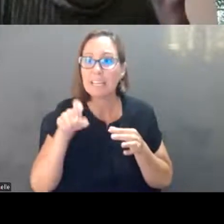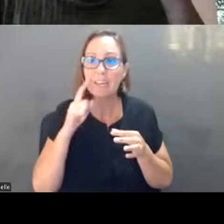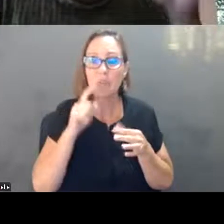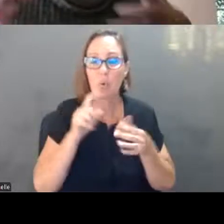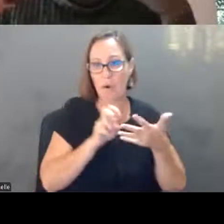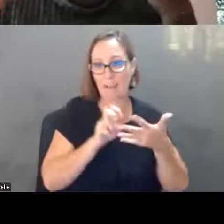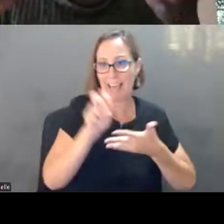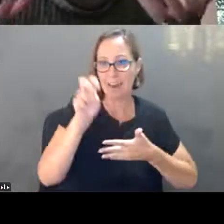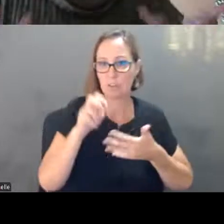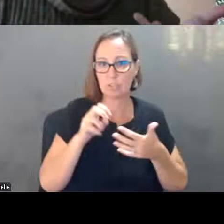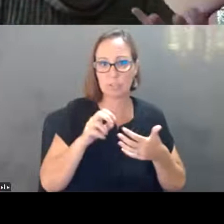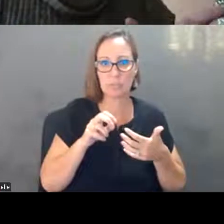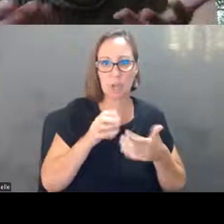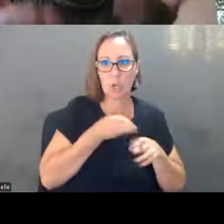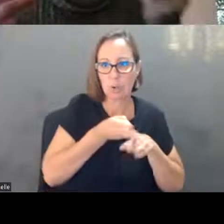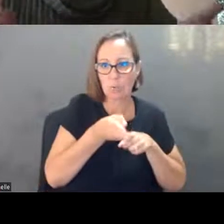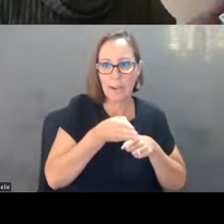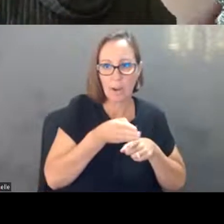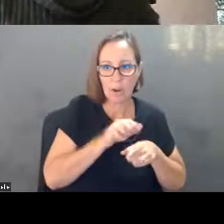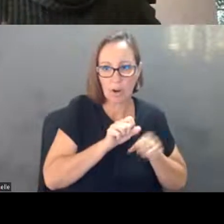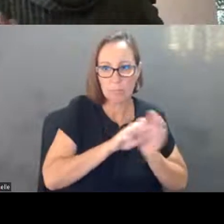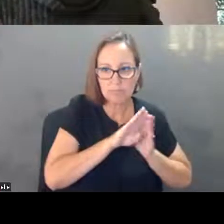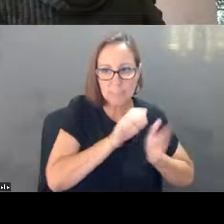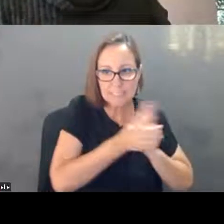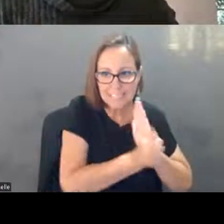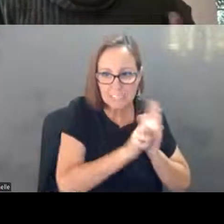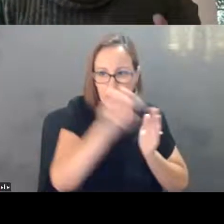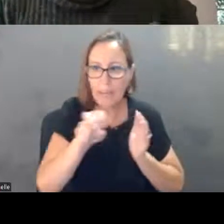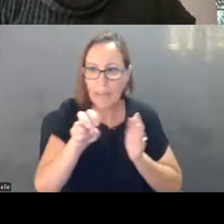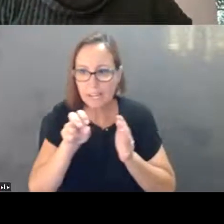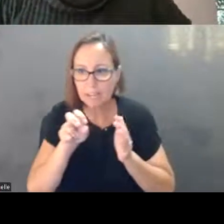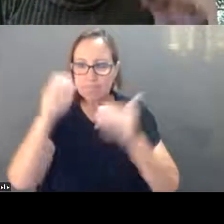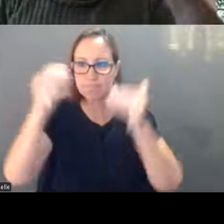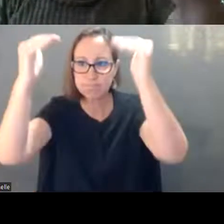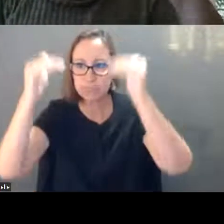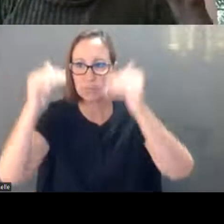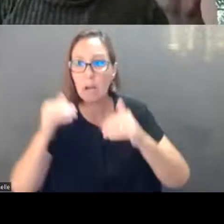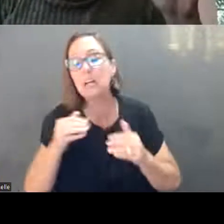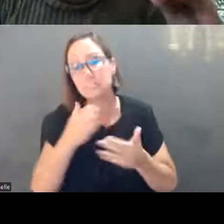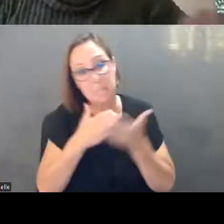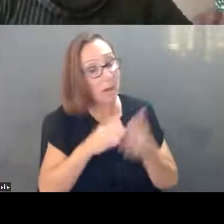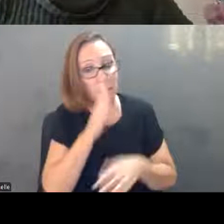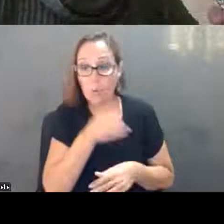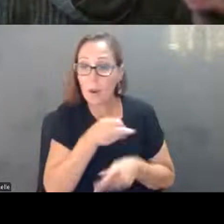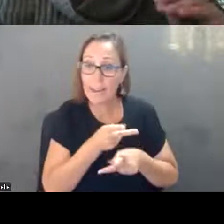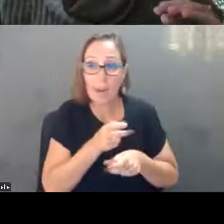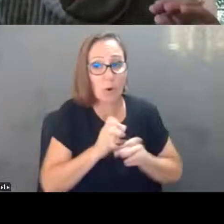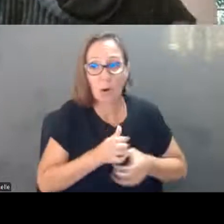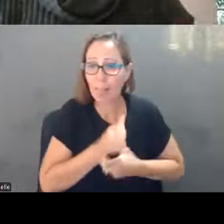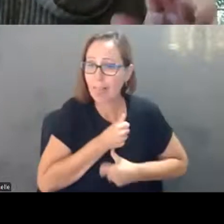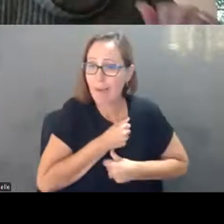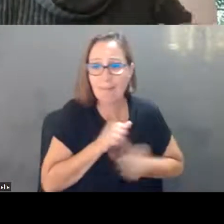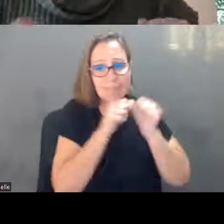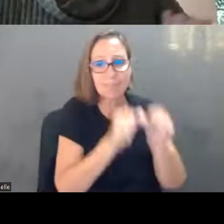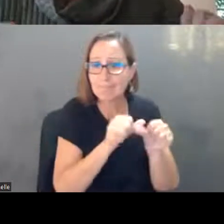ladders, to give folks the opportunity. Yes, there are some direct care workers that love the position that they're in and have